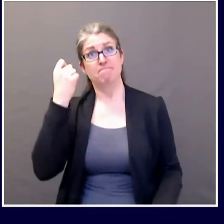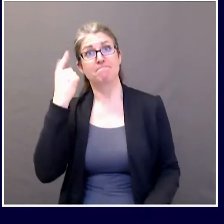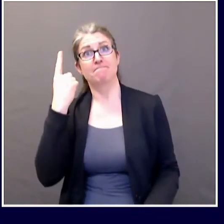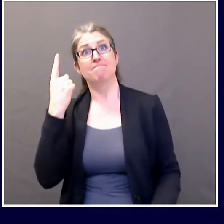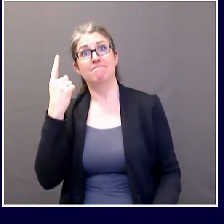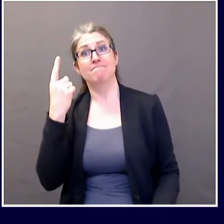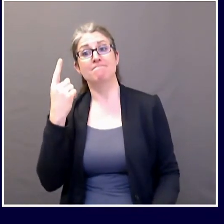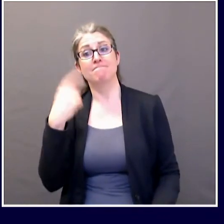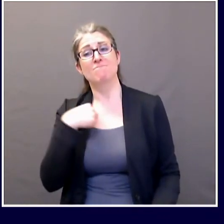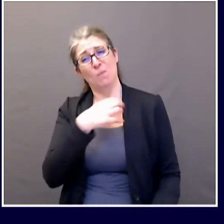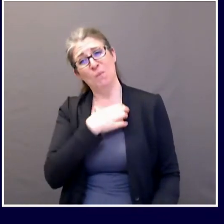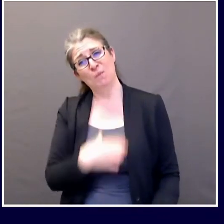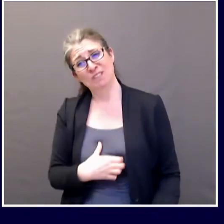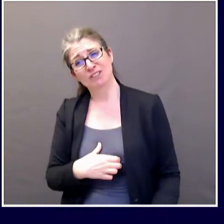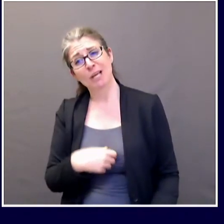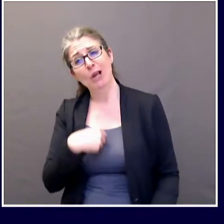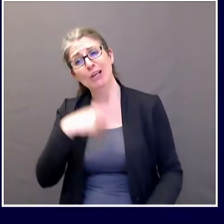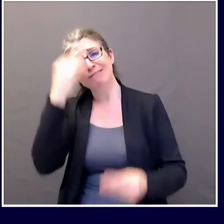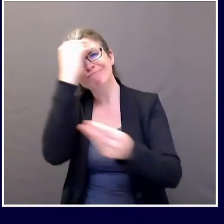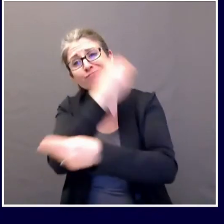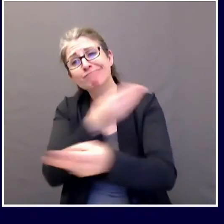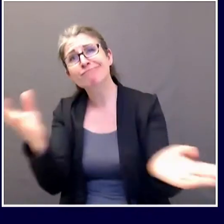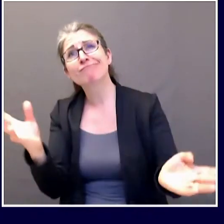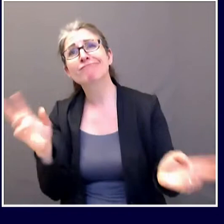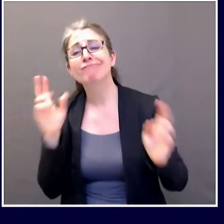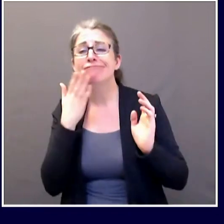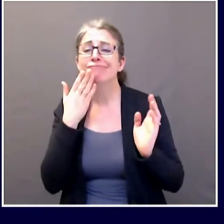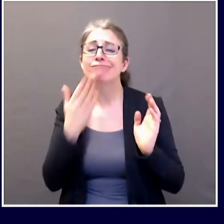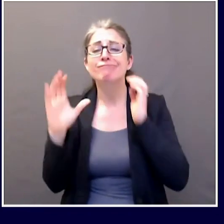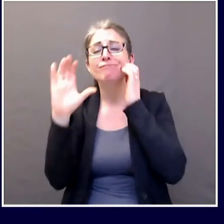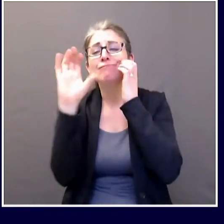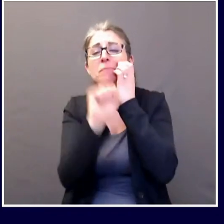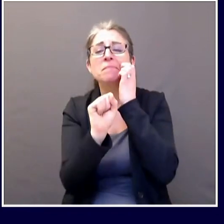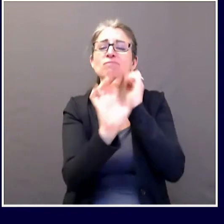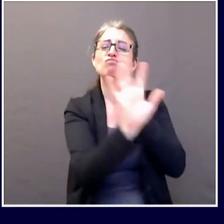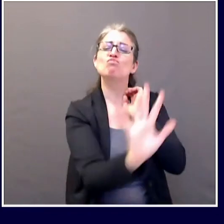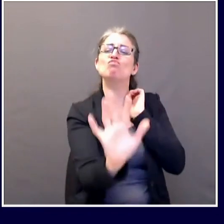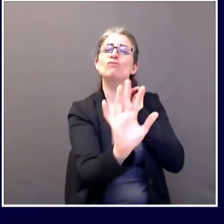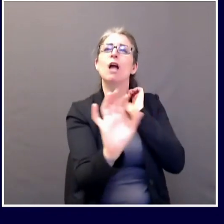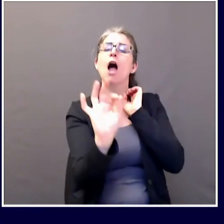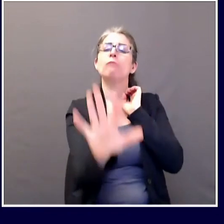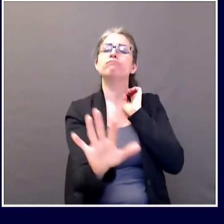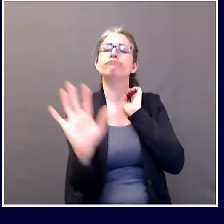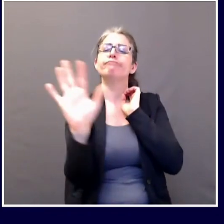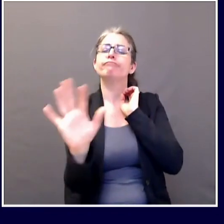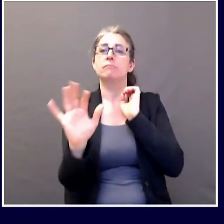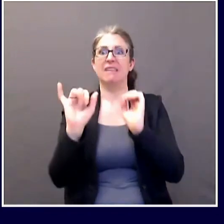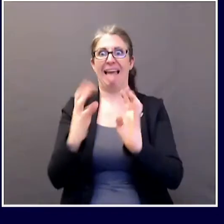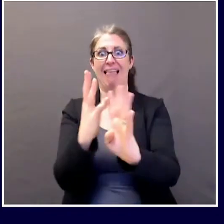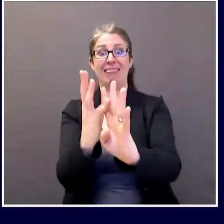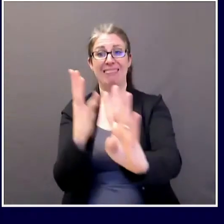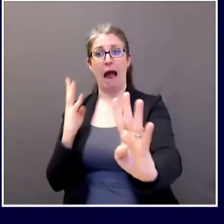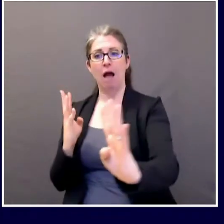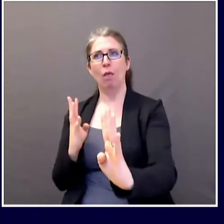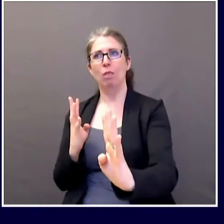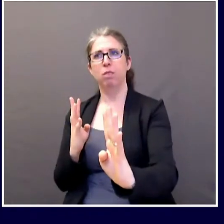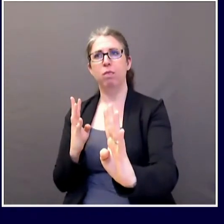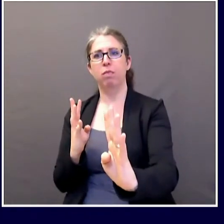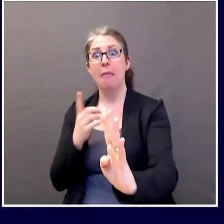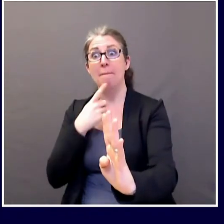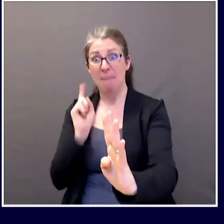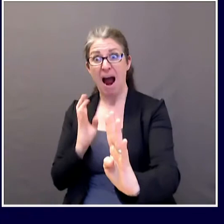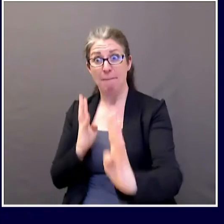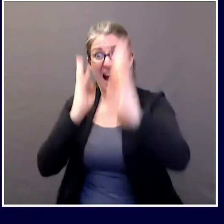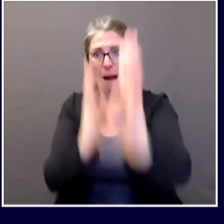with specificity exactly what number they have. But at the same time, there's caution on my end because so much